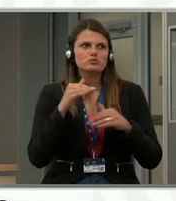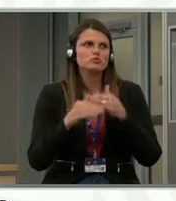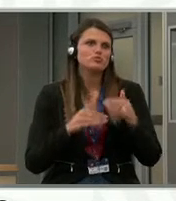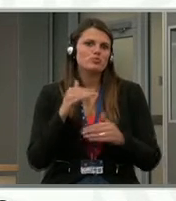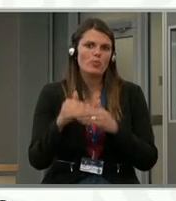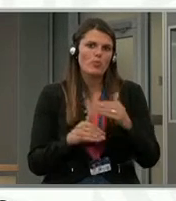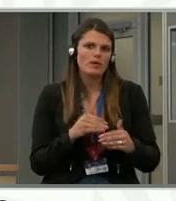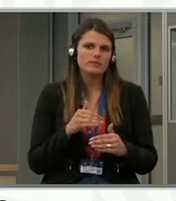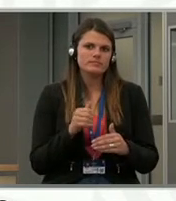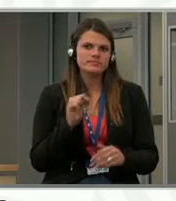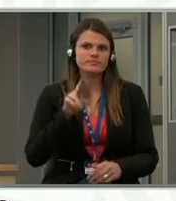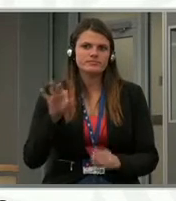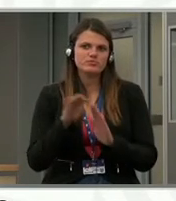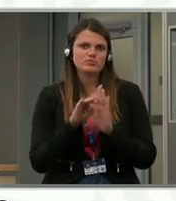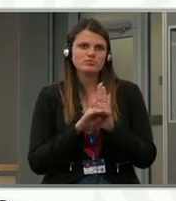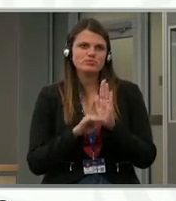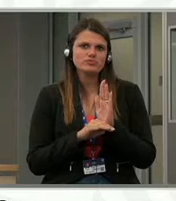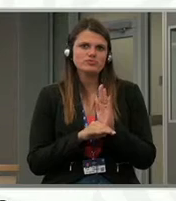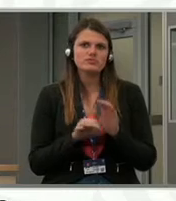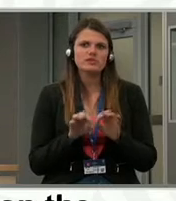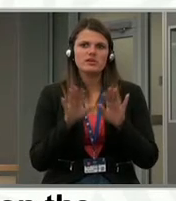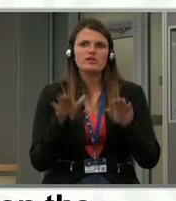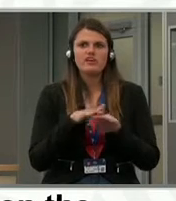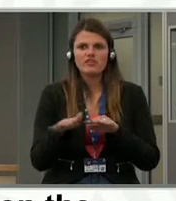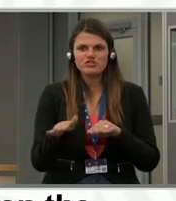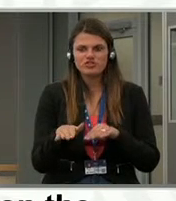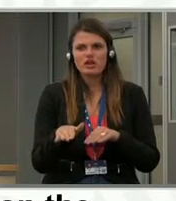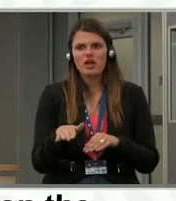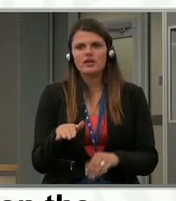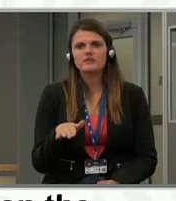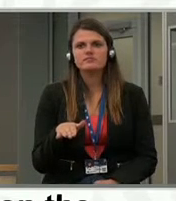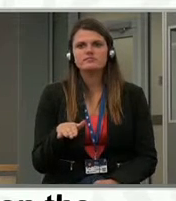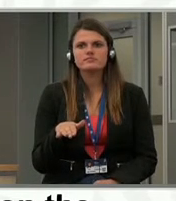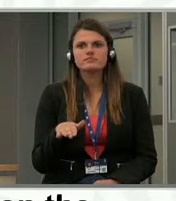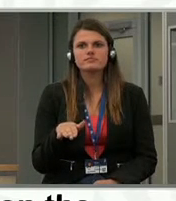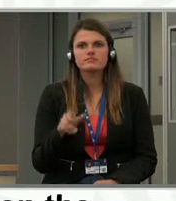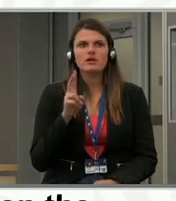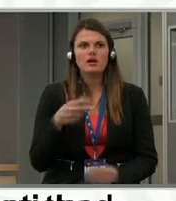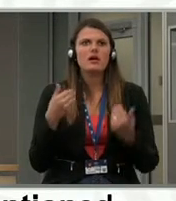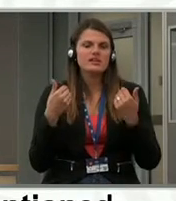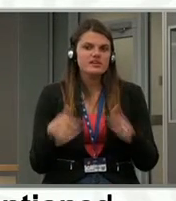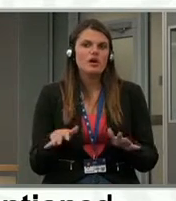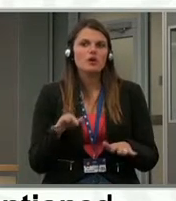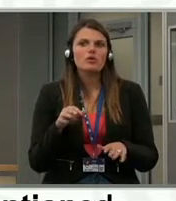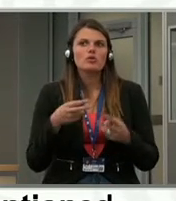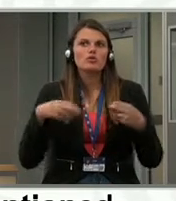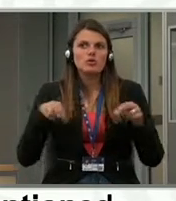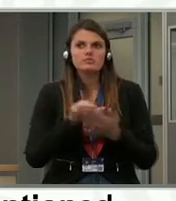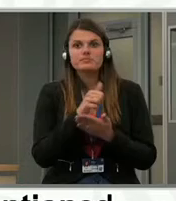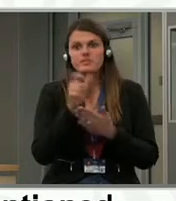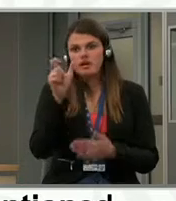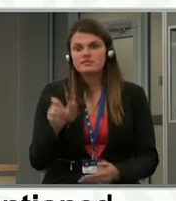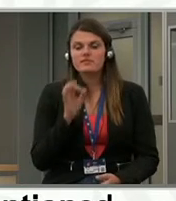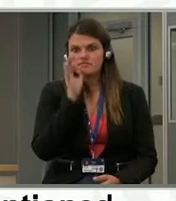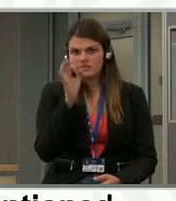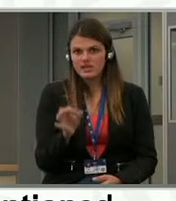Convention on Rights of the People with Disabilities, already mentioned by the representative of the Commission, in all member